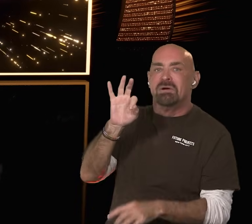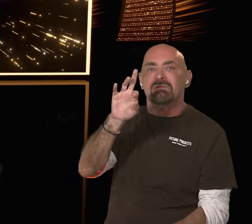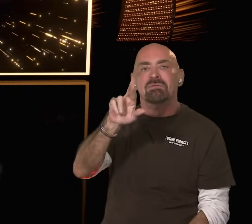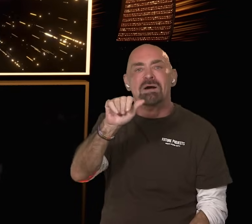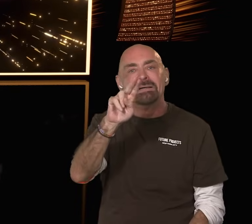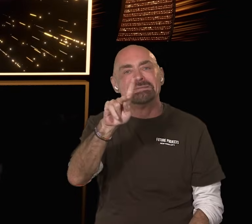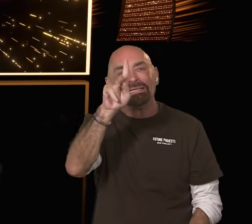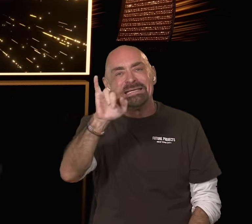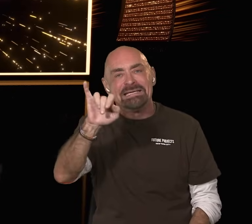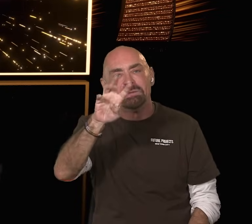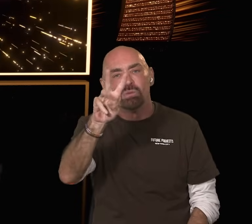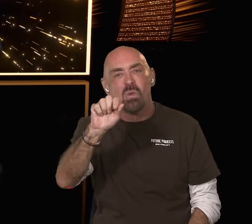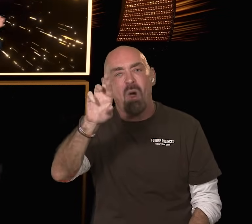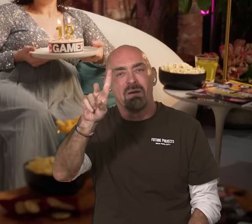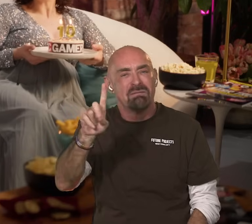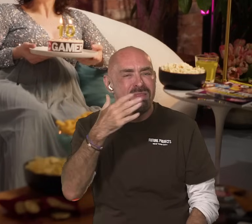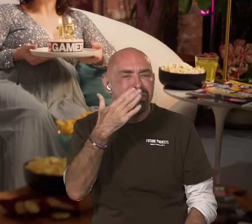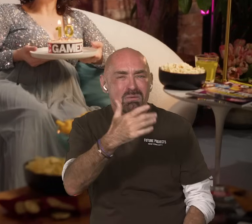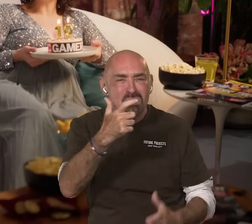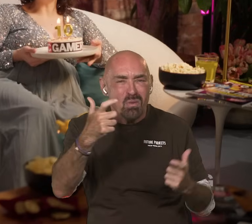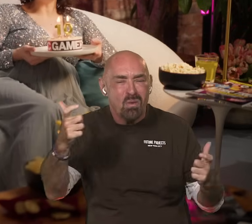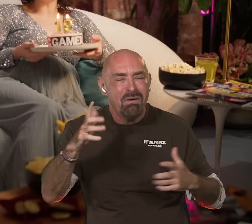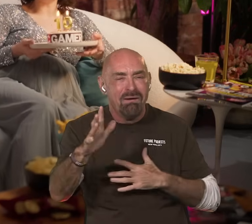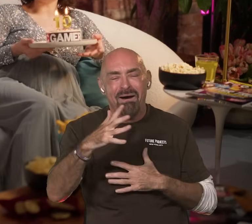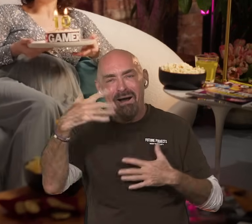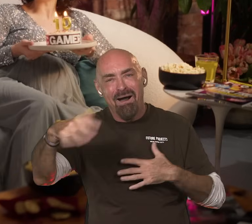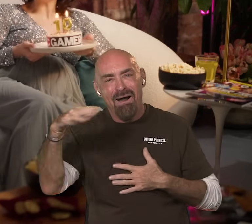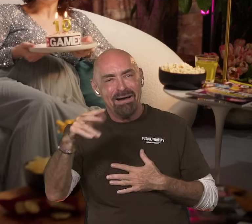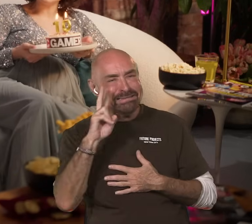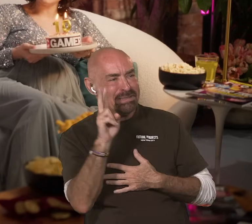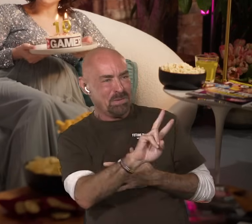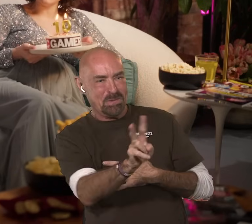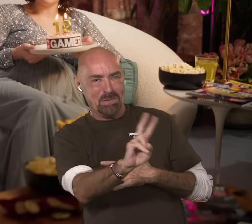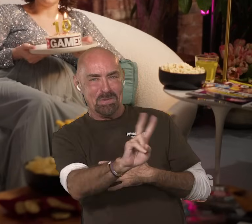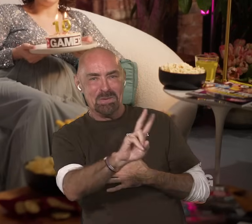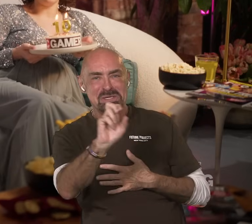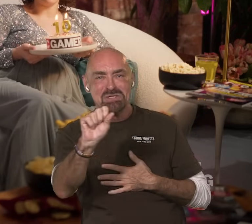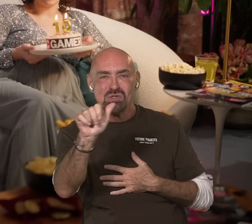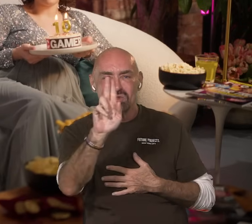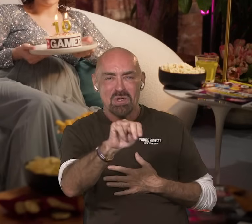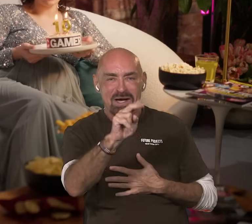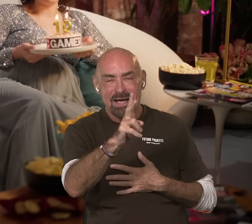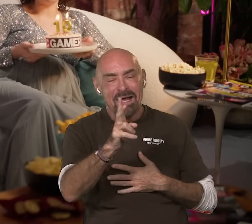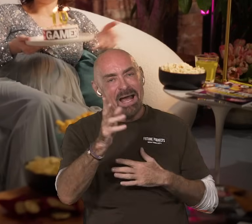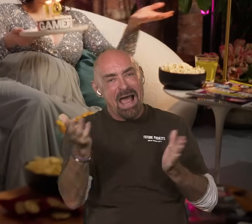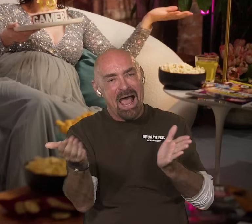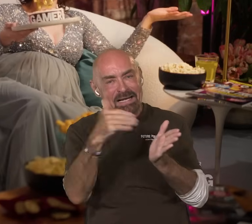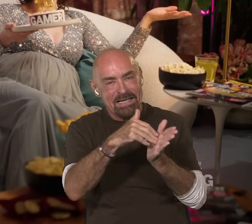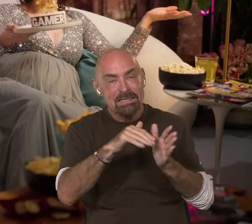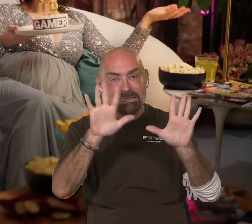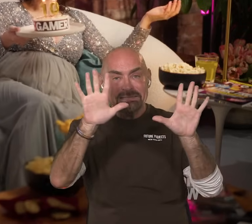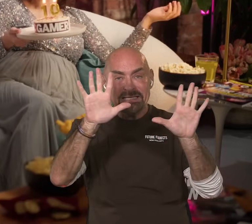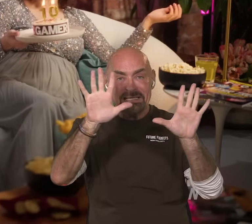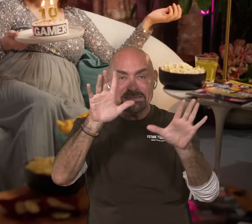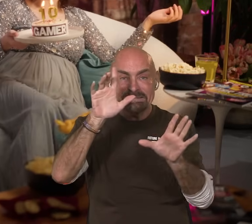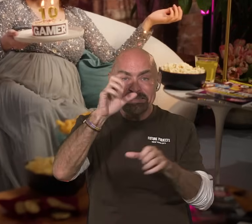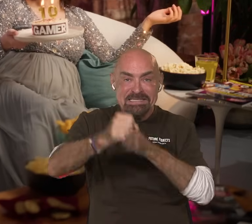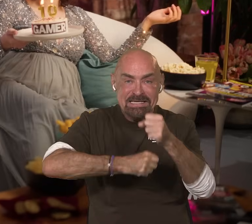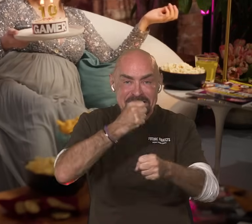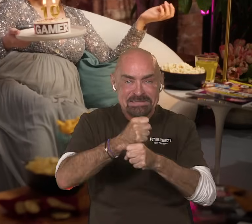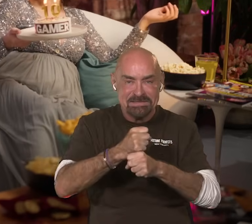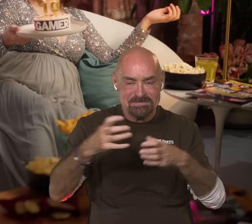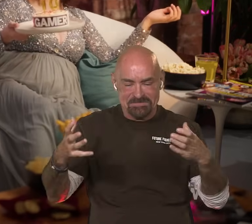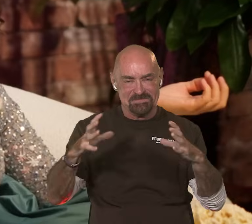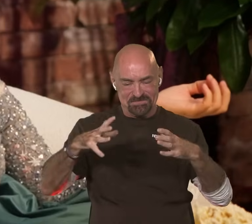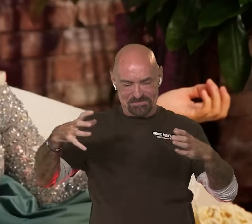none other than Frankie Ward. Thank you so much, Mika. It's great to see you and Sean again. And to celebrate 10 years, I even got us